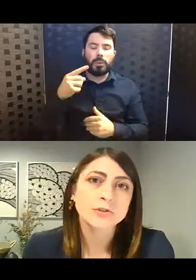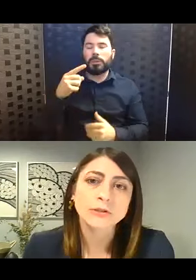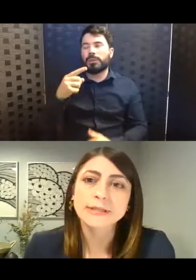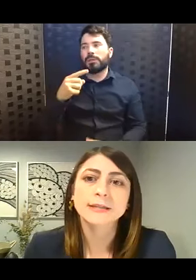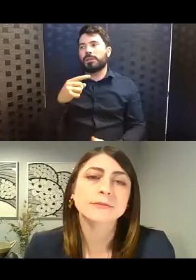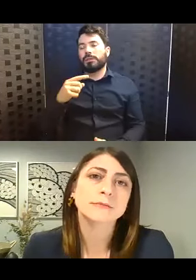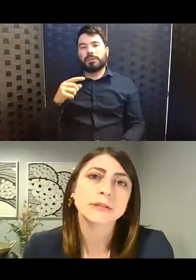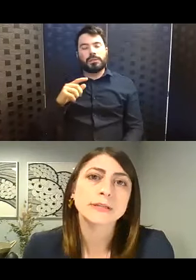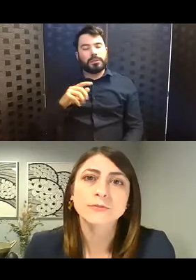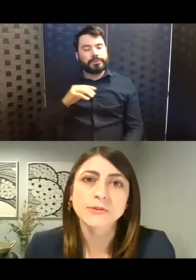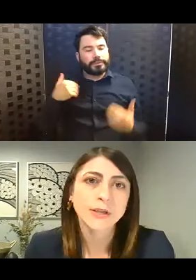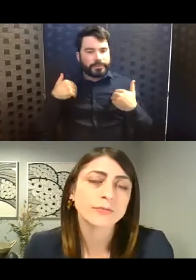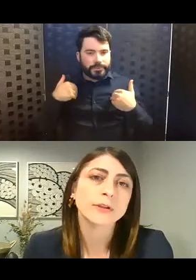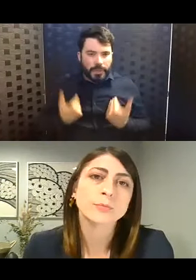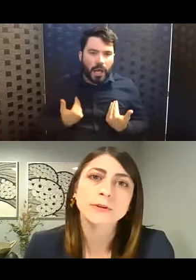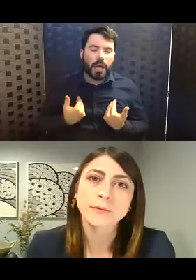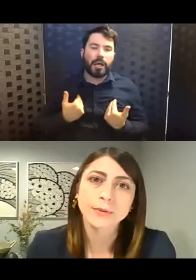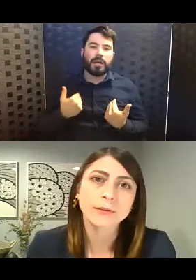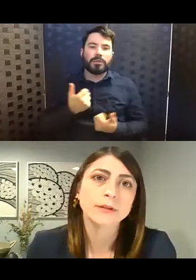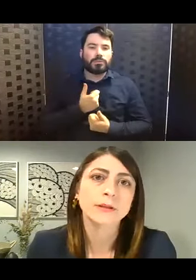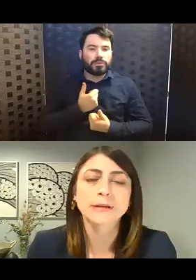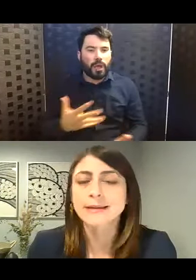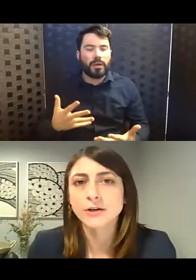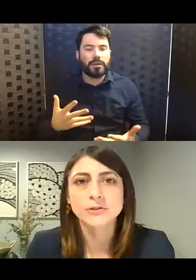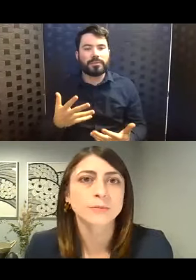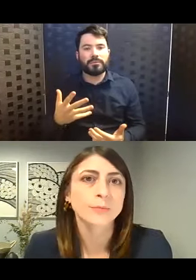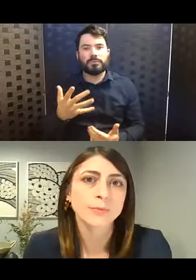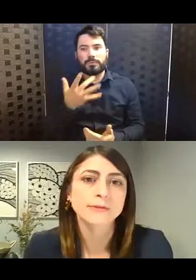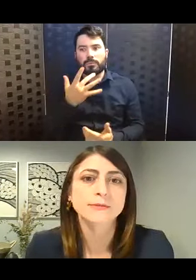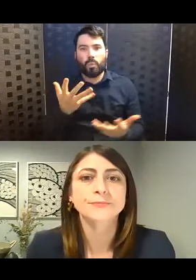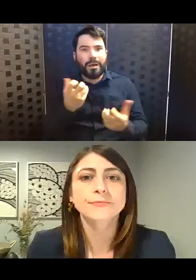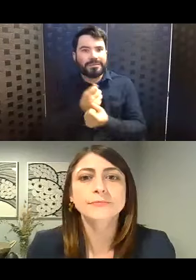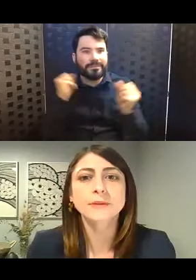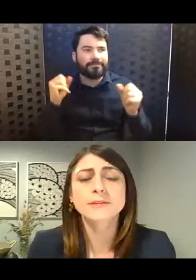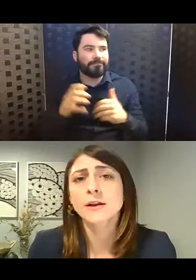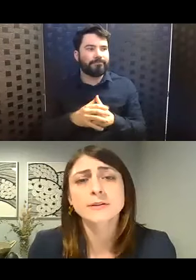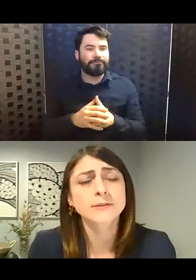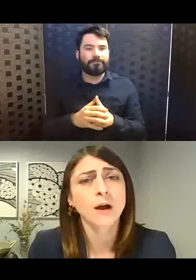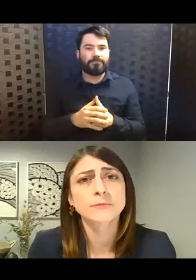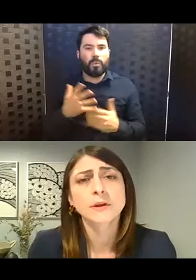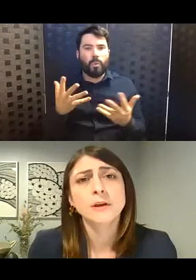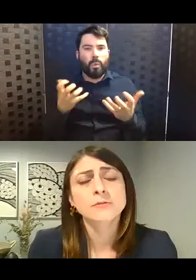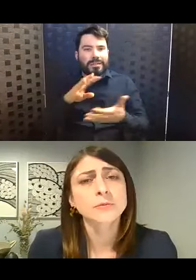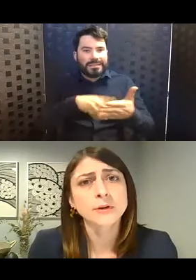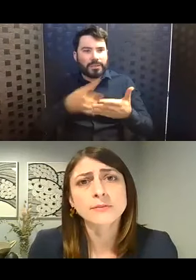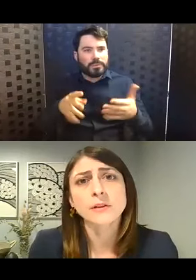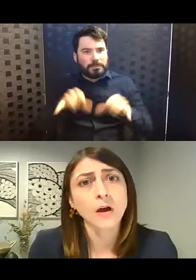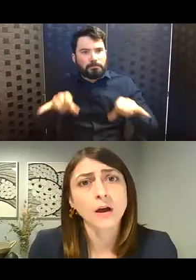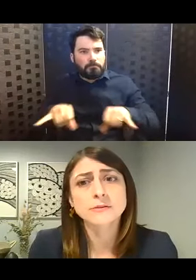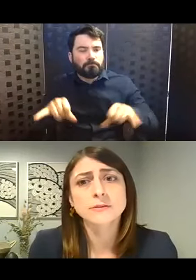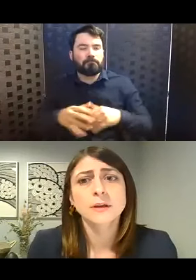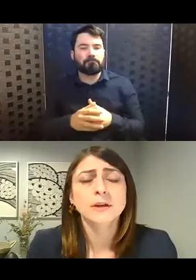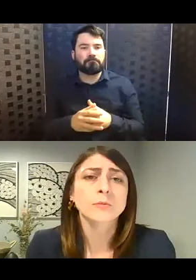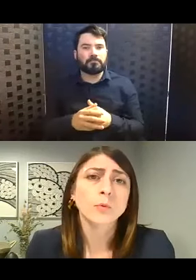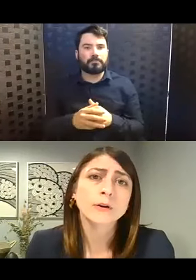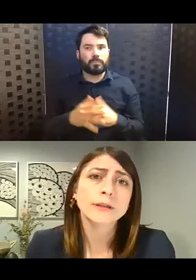our essential needs, the needs for safety, predictability, connection, and purpose. Tiredness comes from grief and